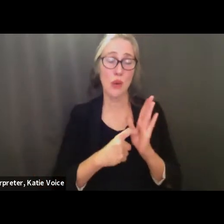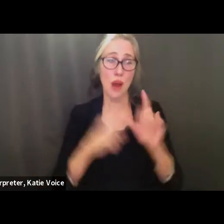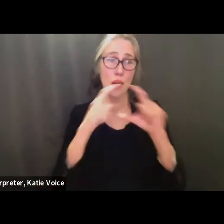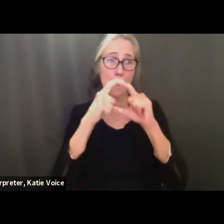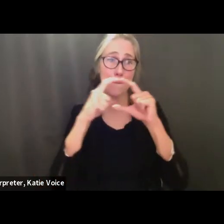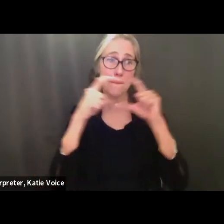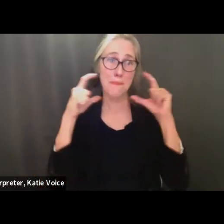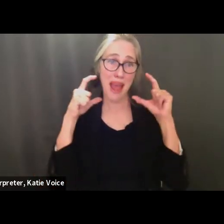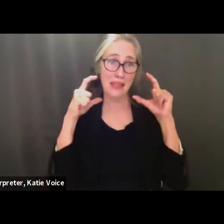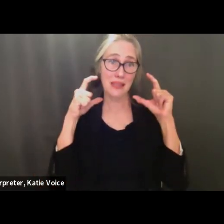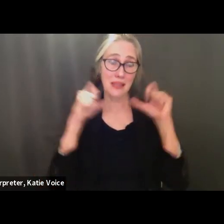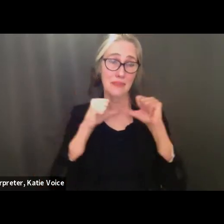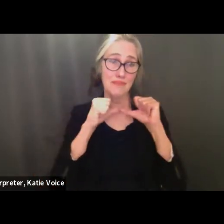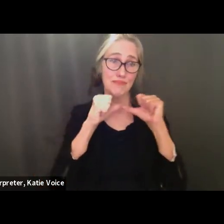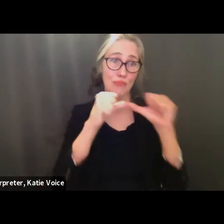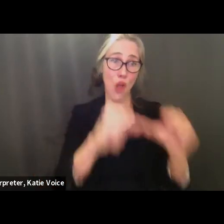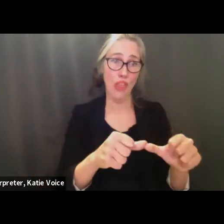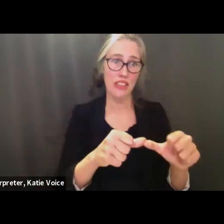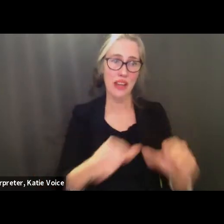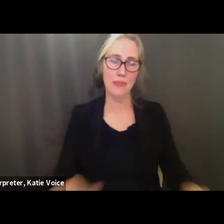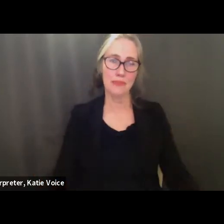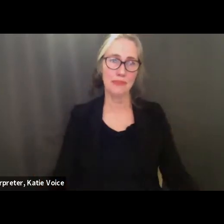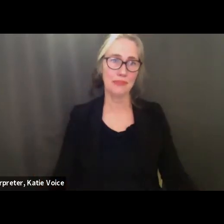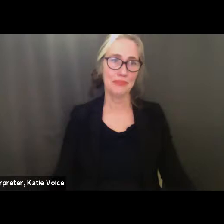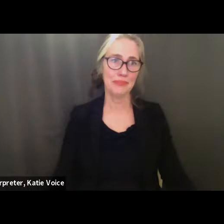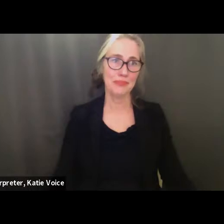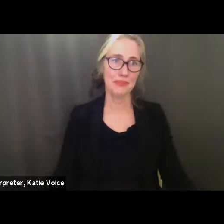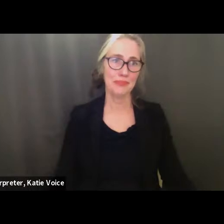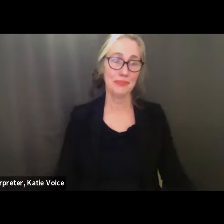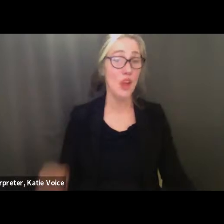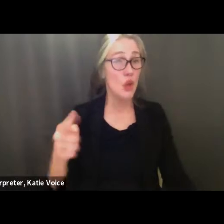it looks more like it's political science than science,